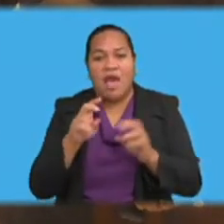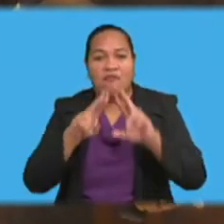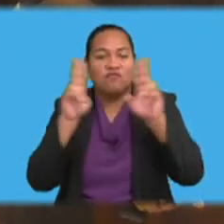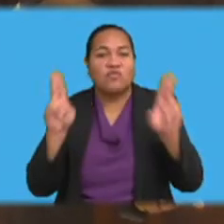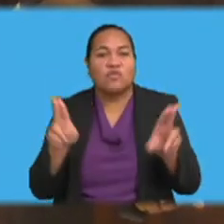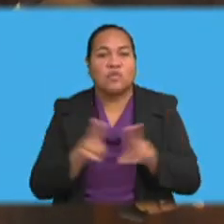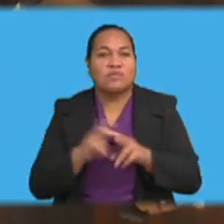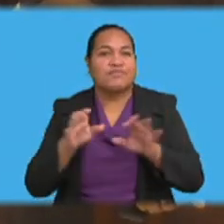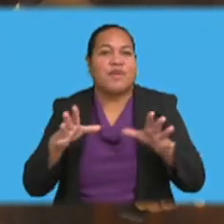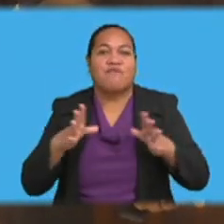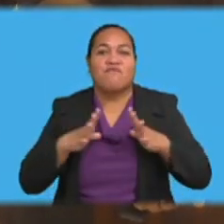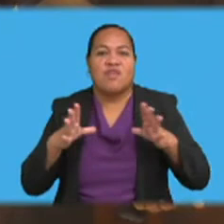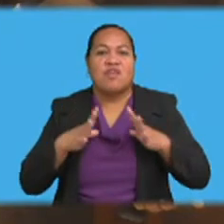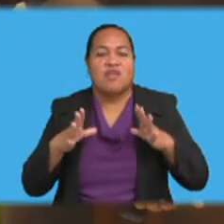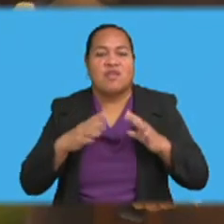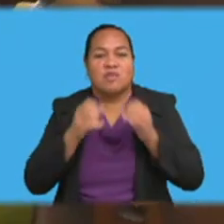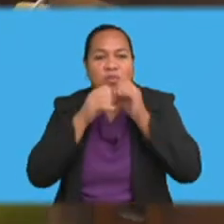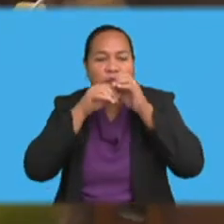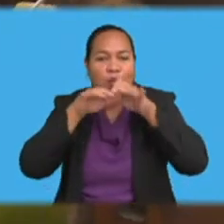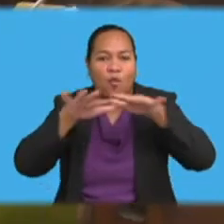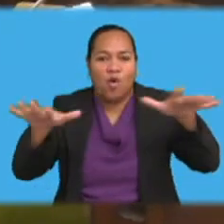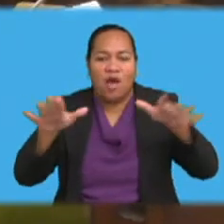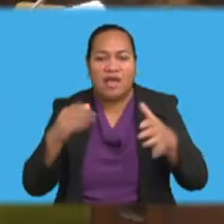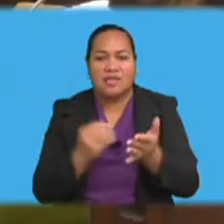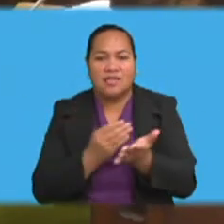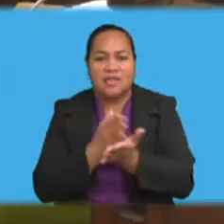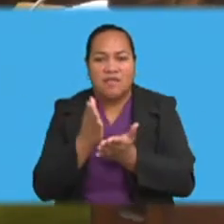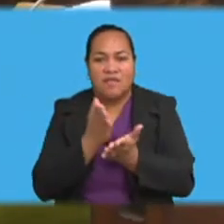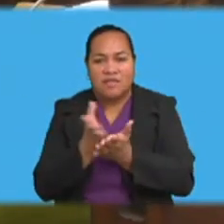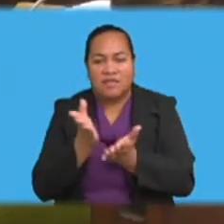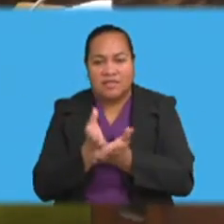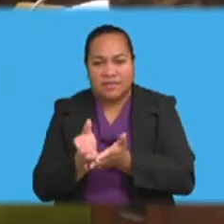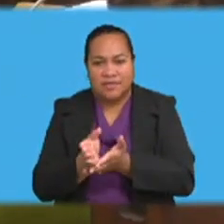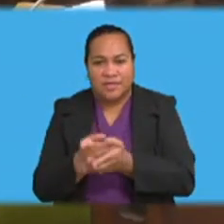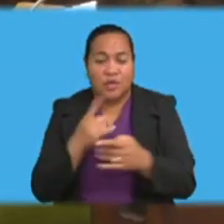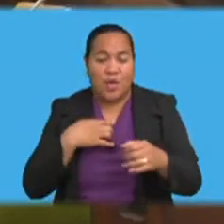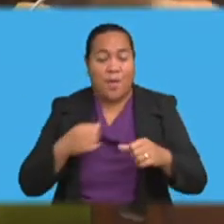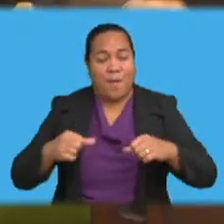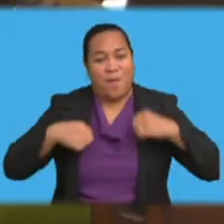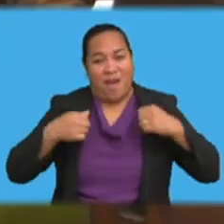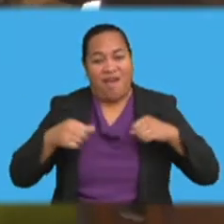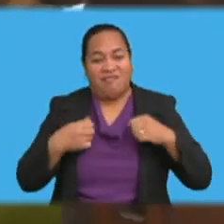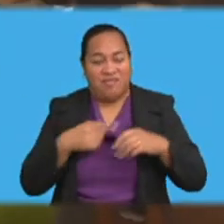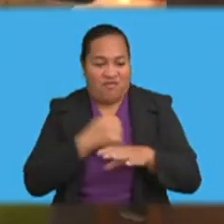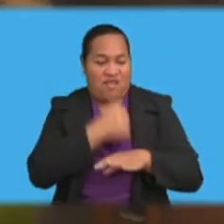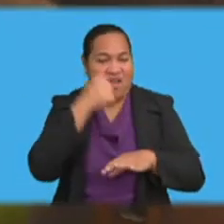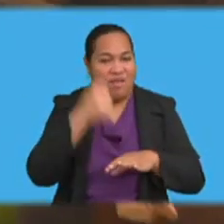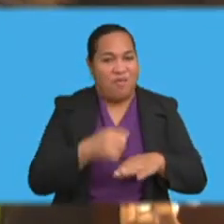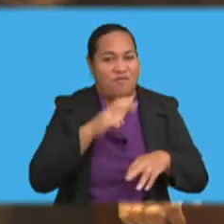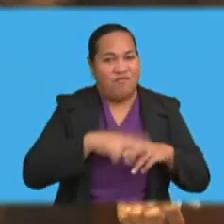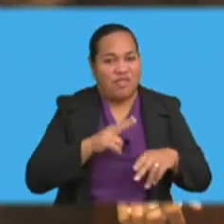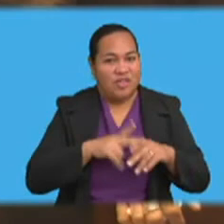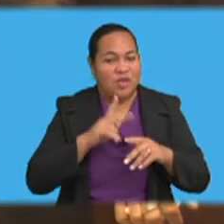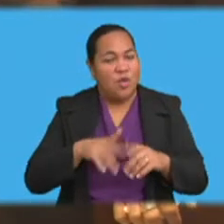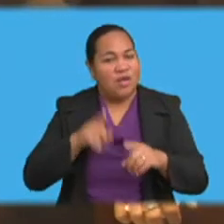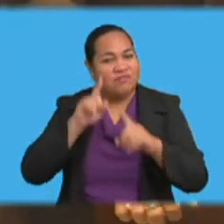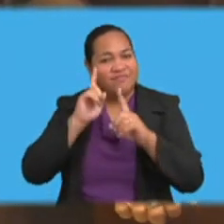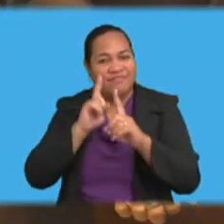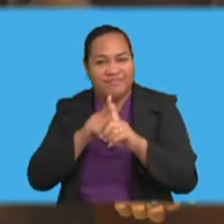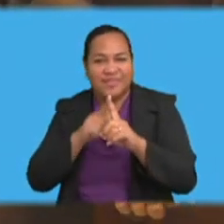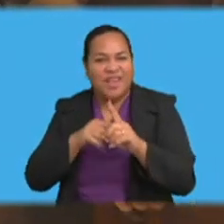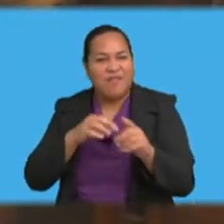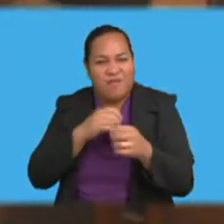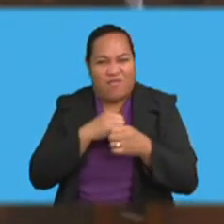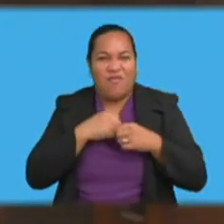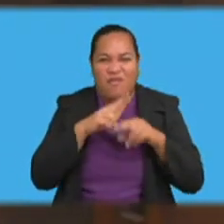free-to-air television broadcasting services. Madam Speaker, this is of course one of the proudest achievements of the government, and will be one of the key legacies for generations to